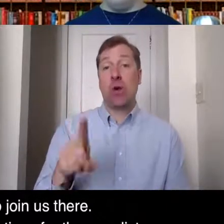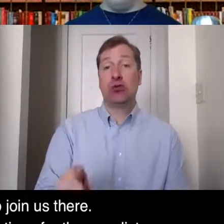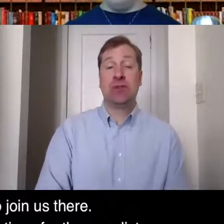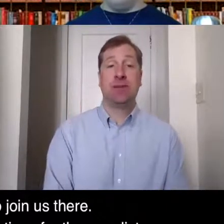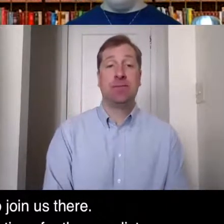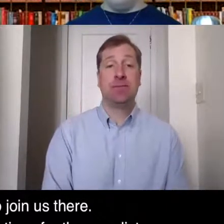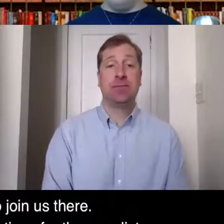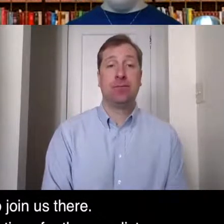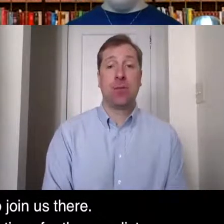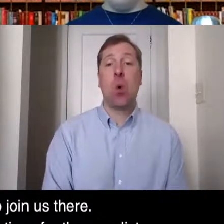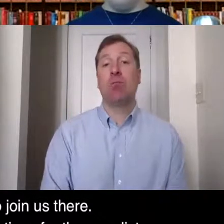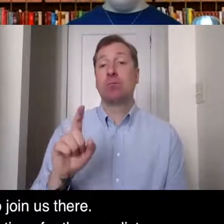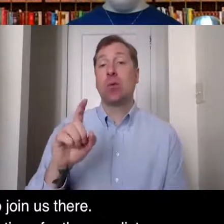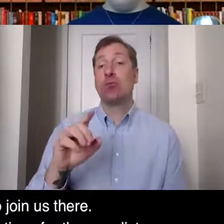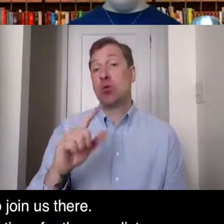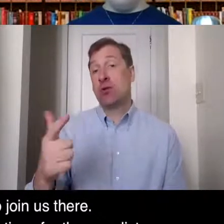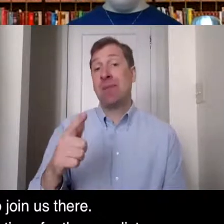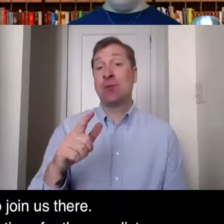the panelists,